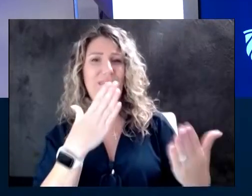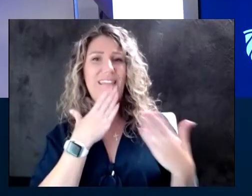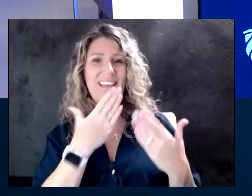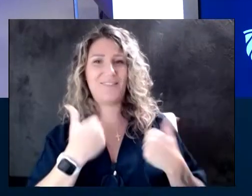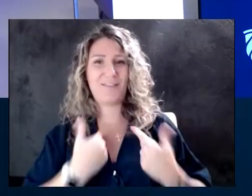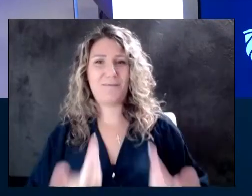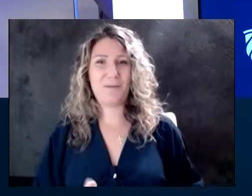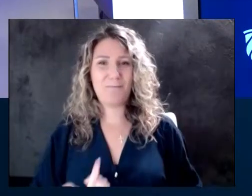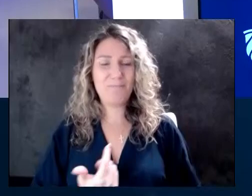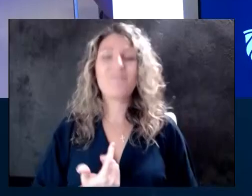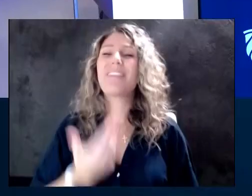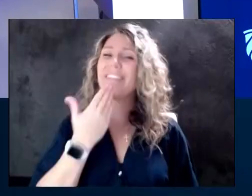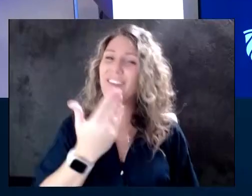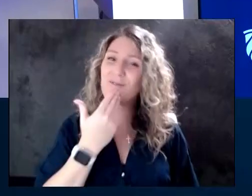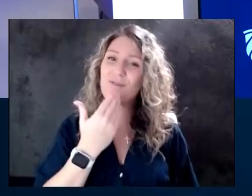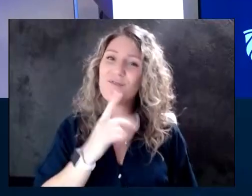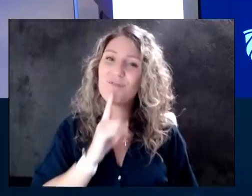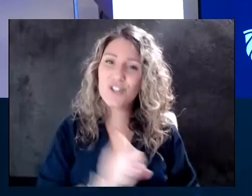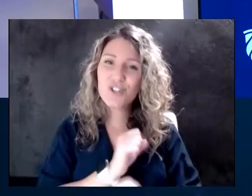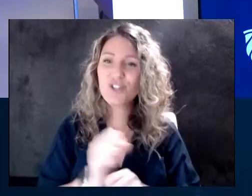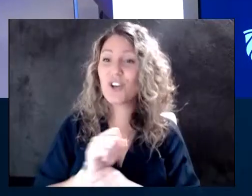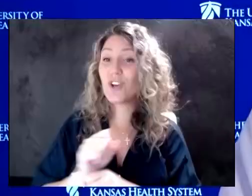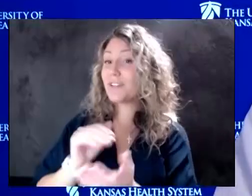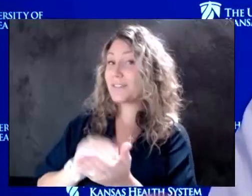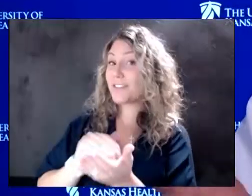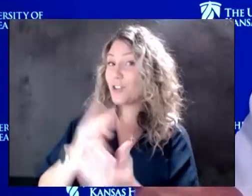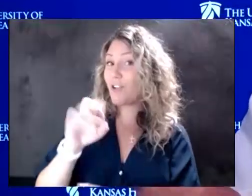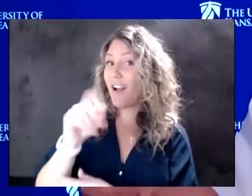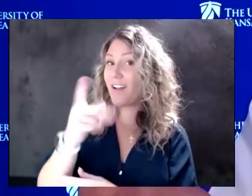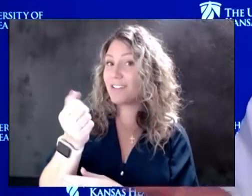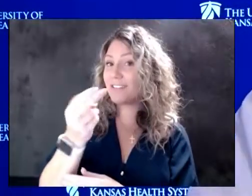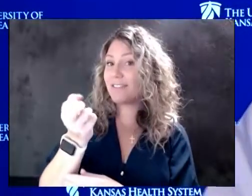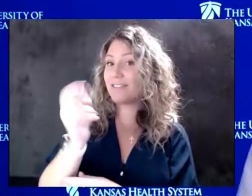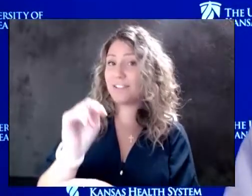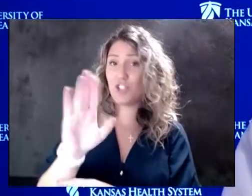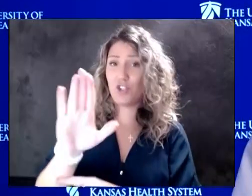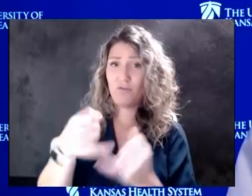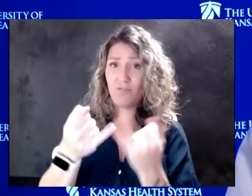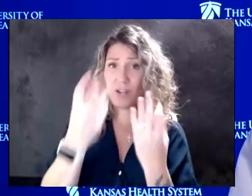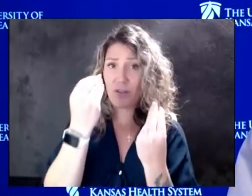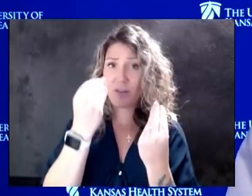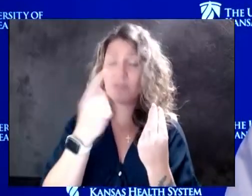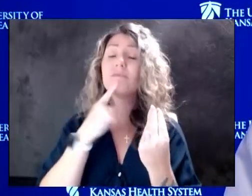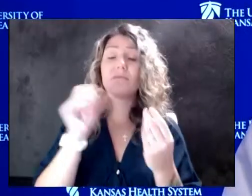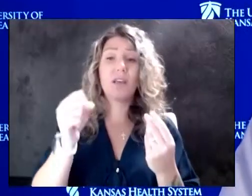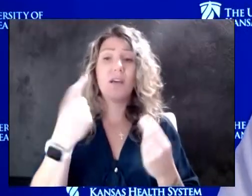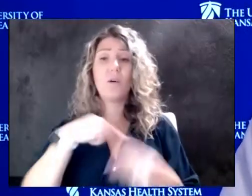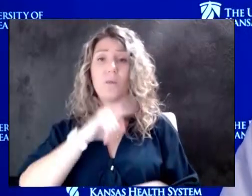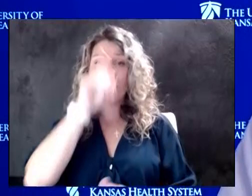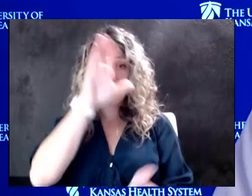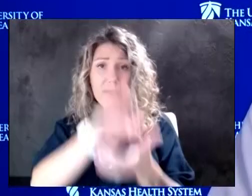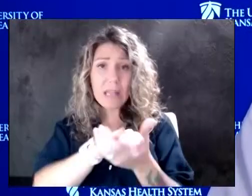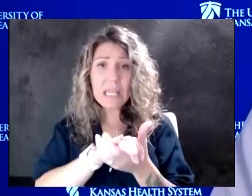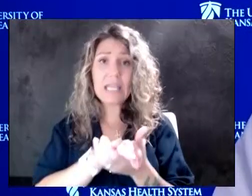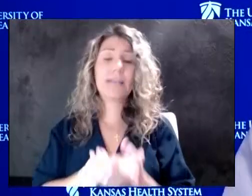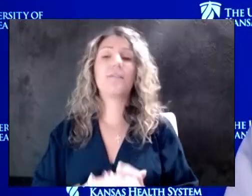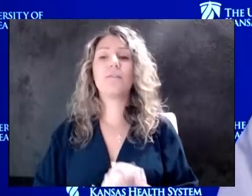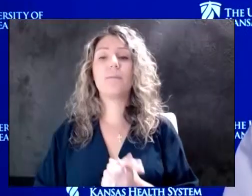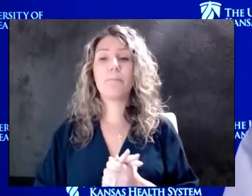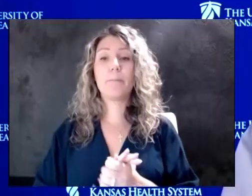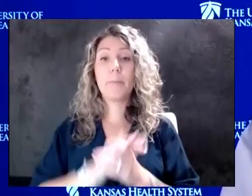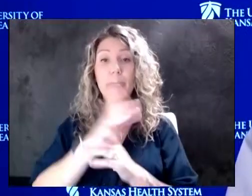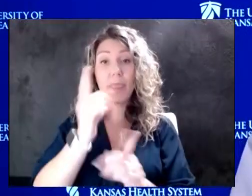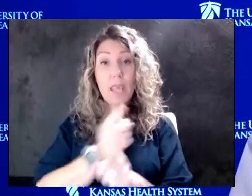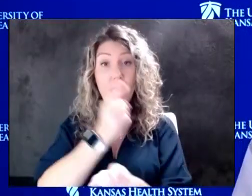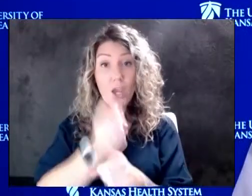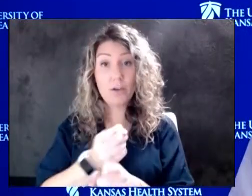sure. You will be back, Dr. Hawkinson. So will you. What are your final thoughts? Yeah, and I would say we probably believe that the accuracy of these at-home